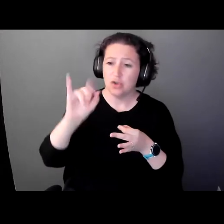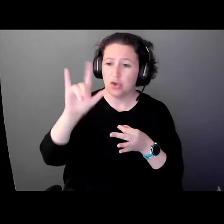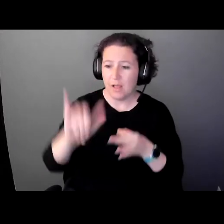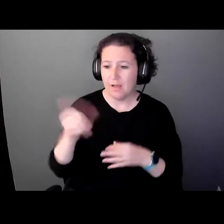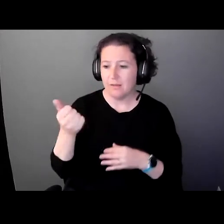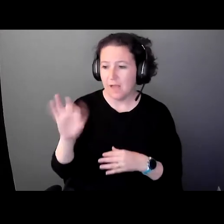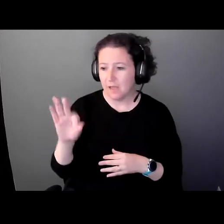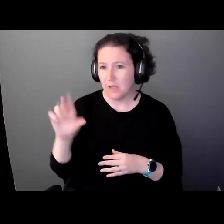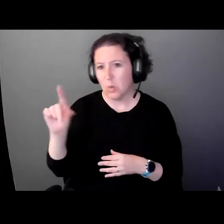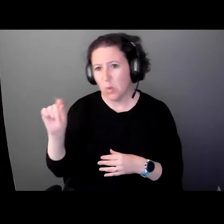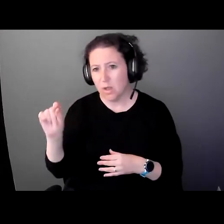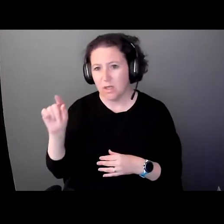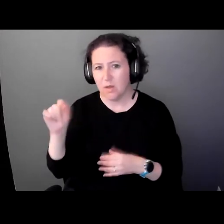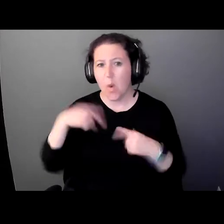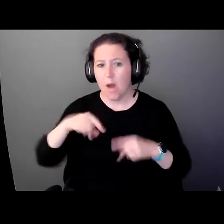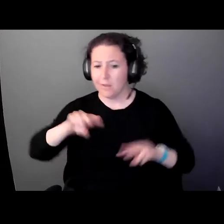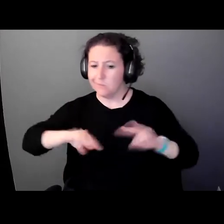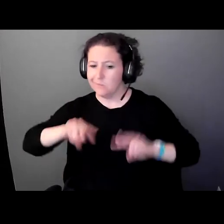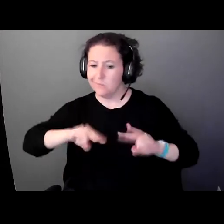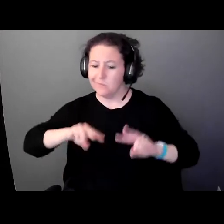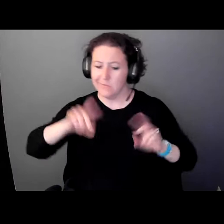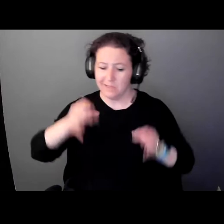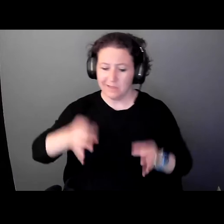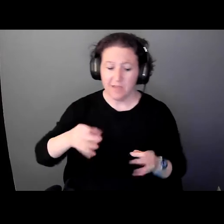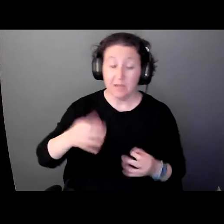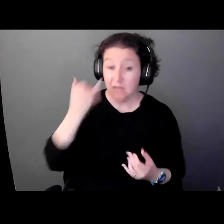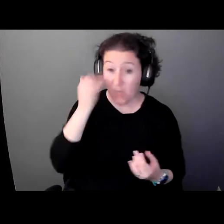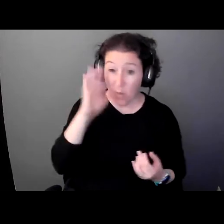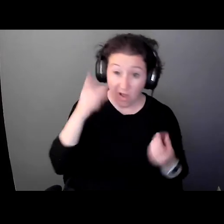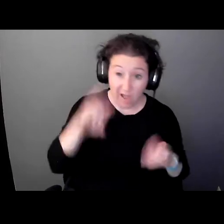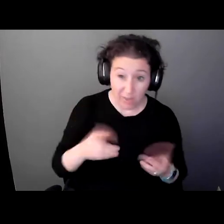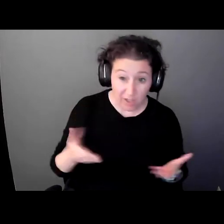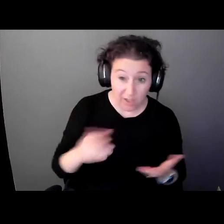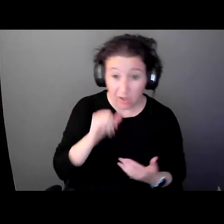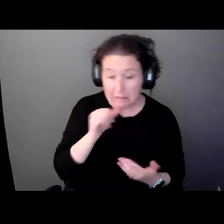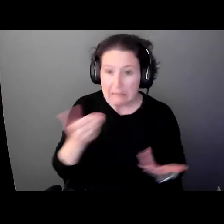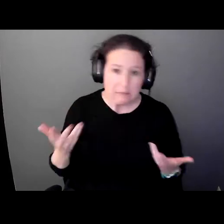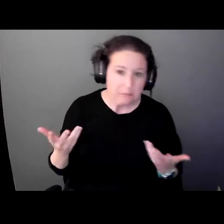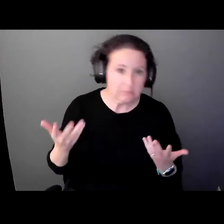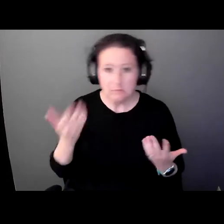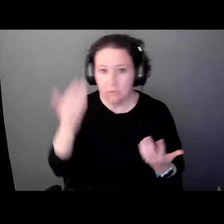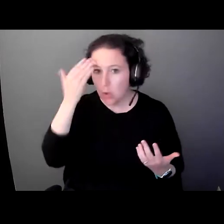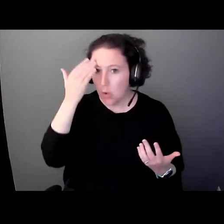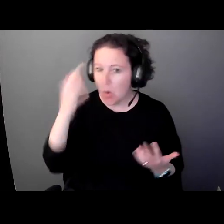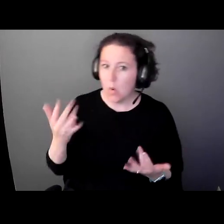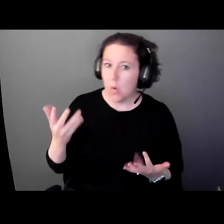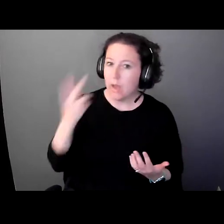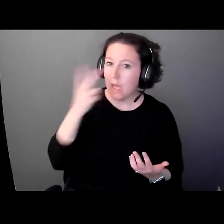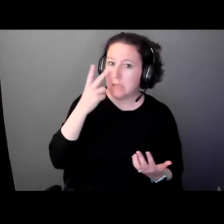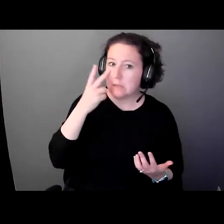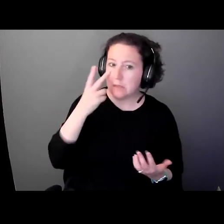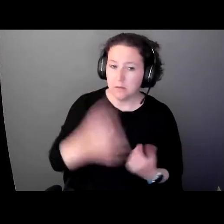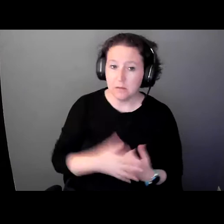impact. Whether that's going to happen here or not is speculative at this point. If you're